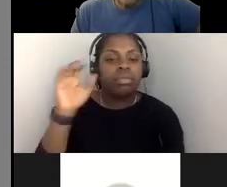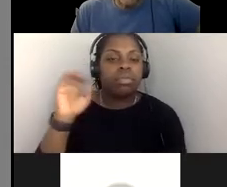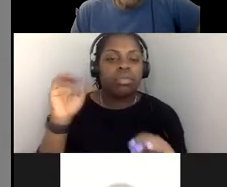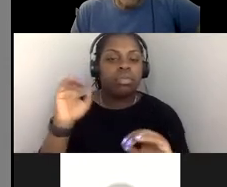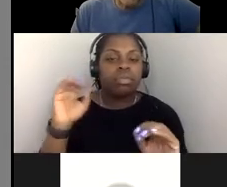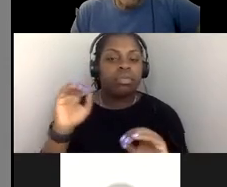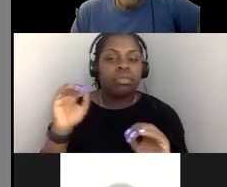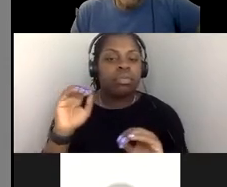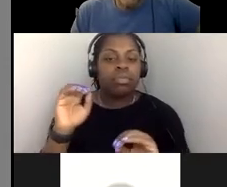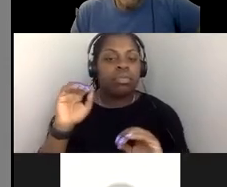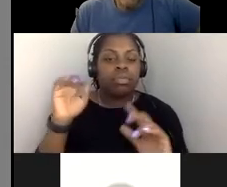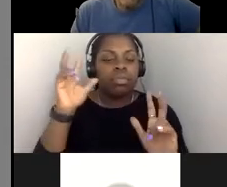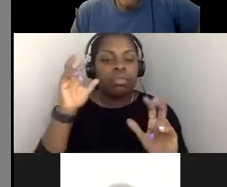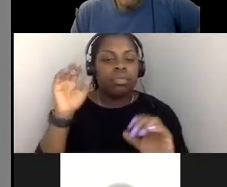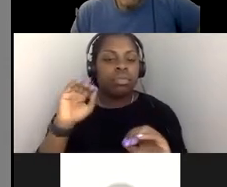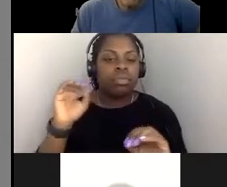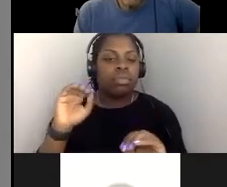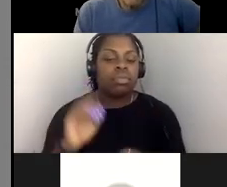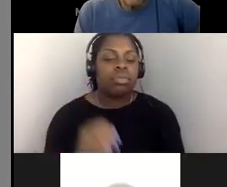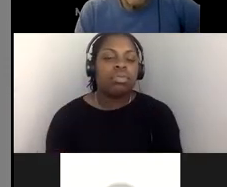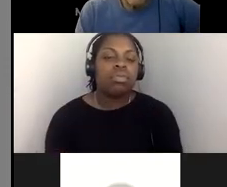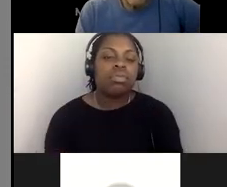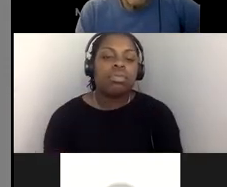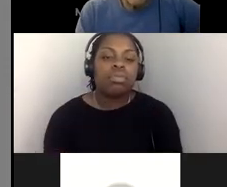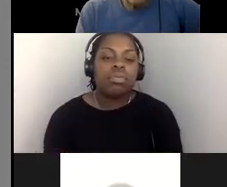I think we have no sound.